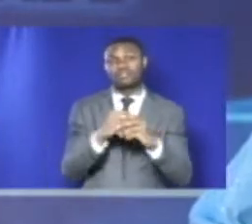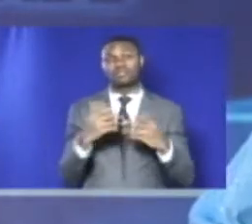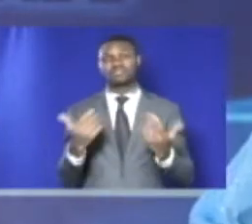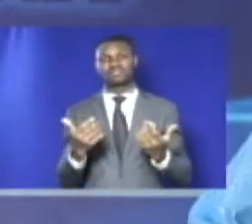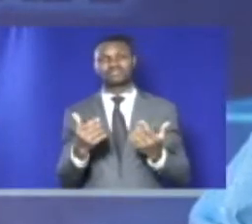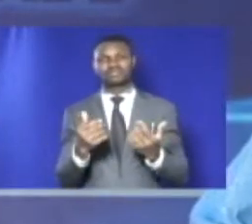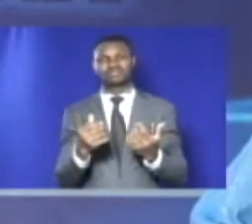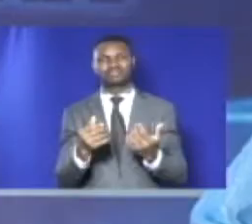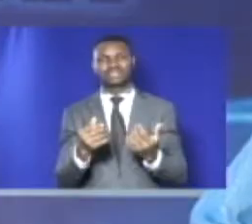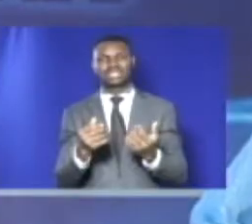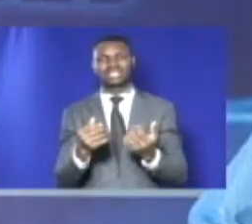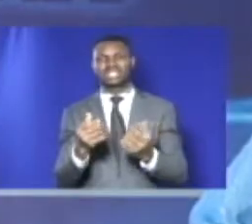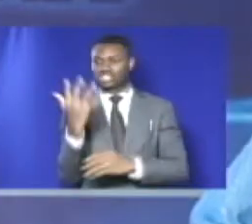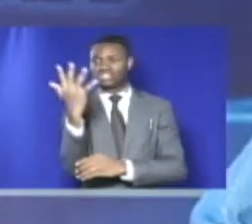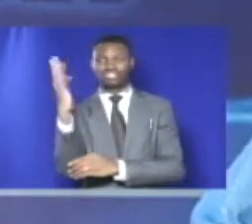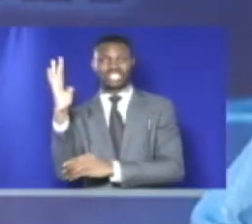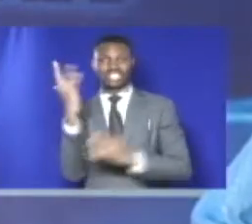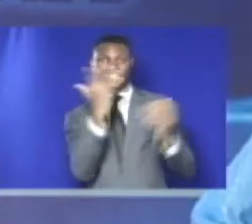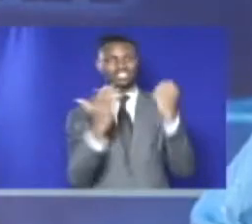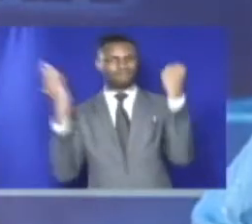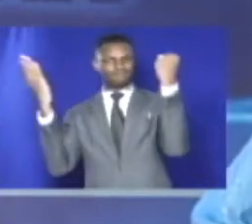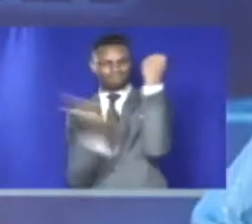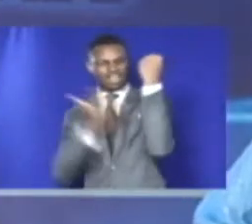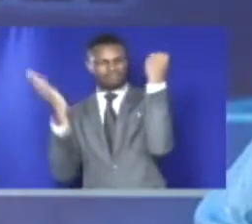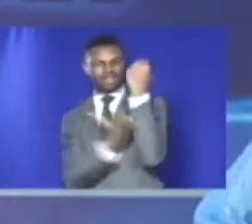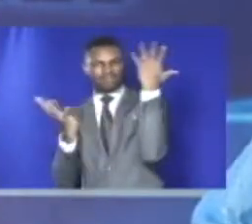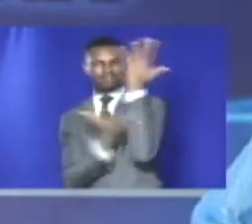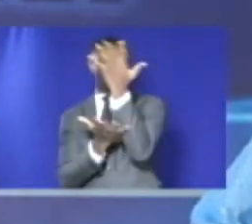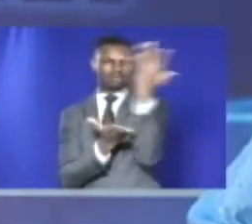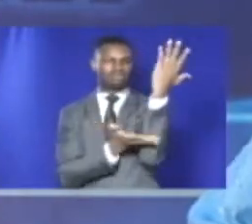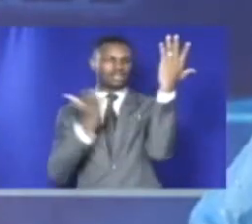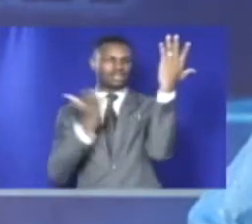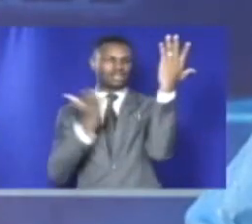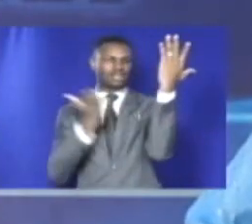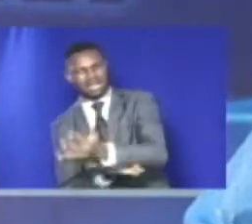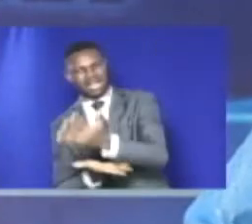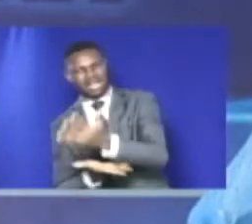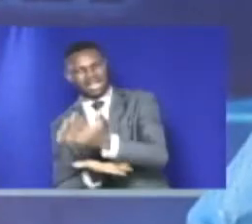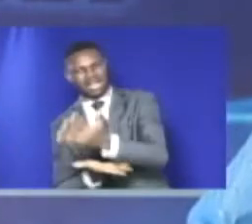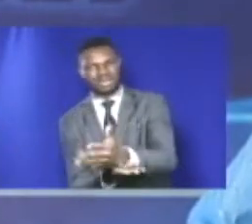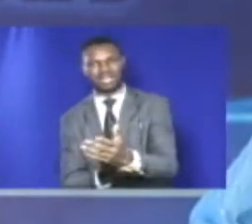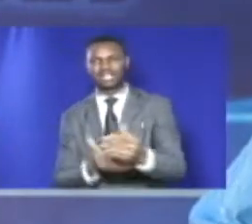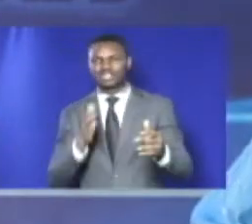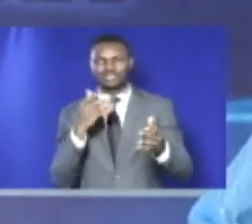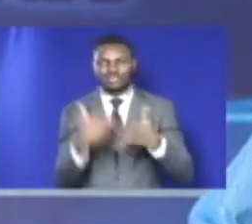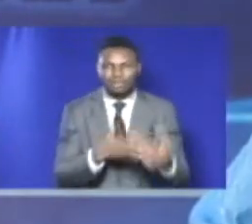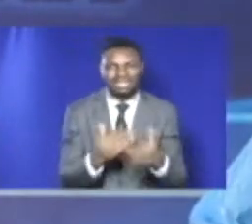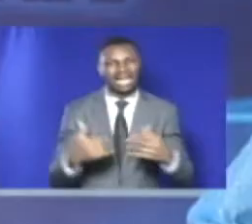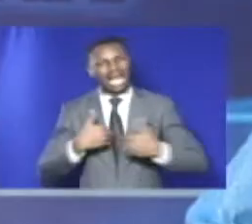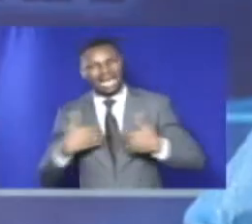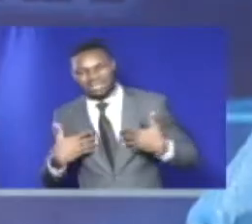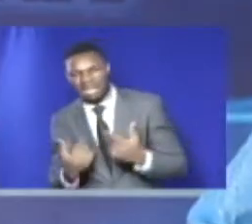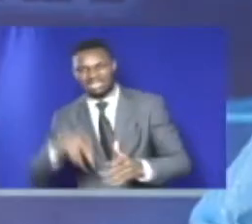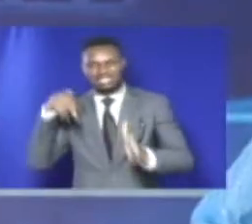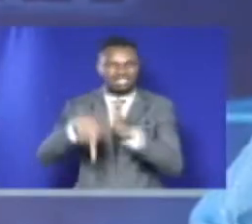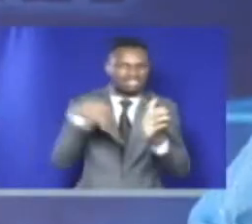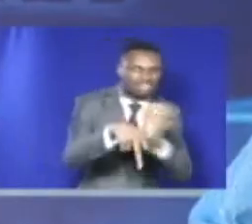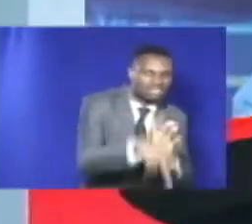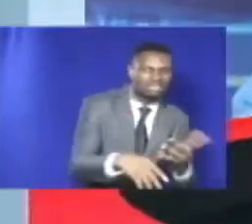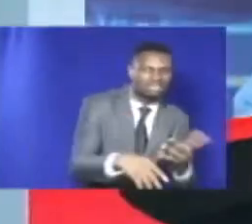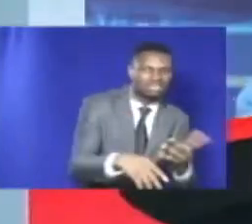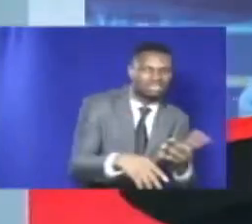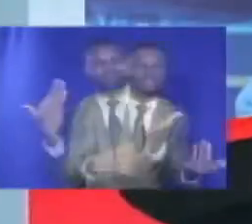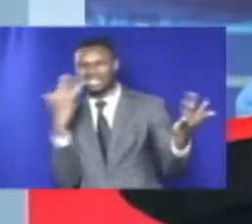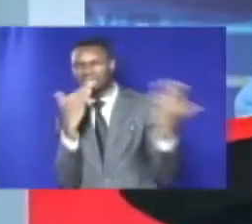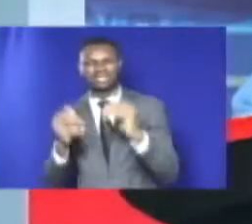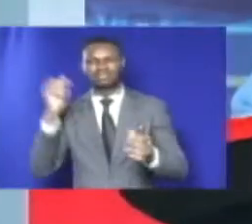down, felling down the trees, slaughtering everything that is on their way, both plants and animals. And